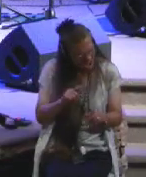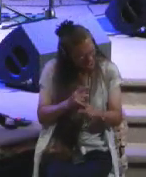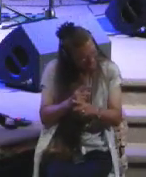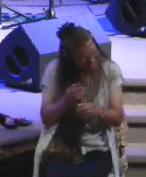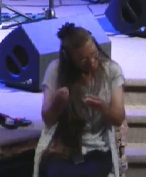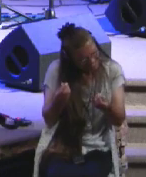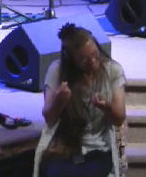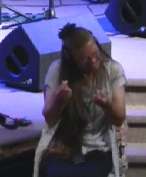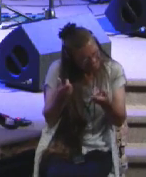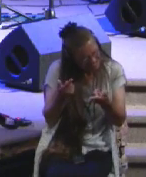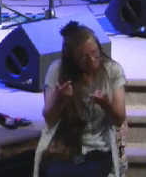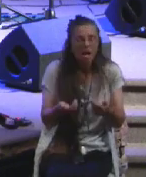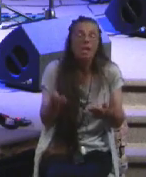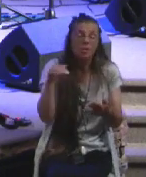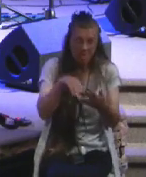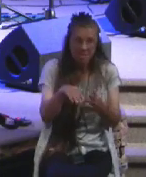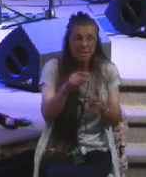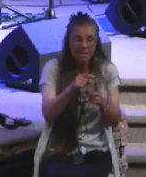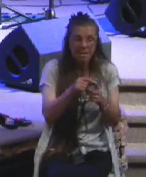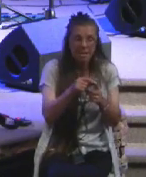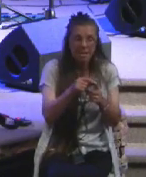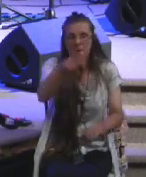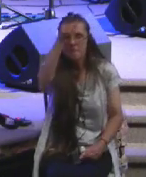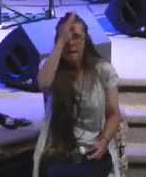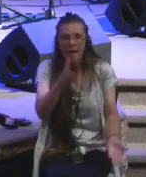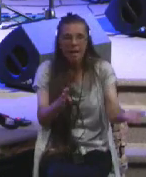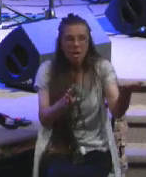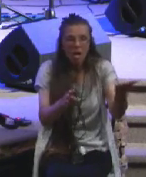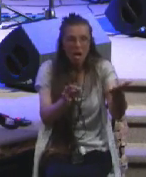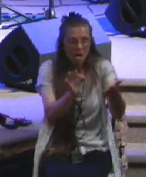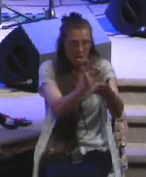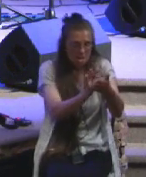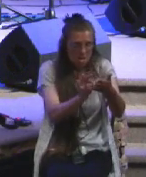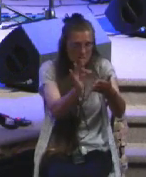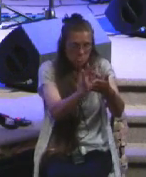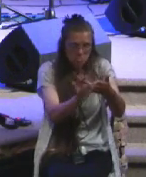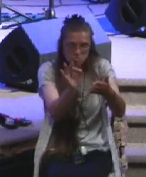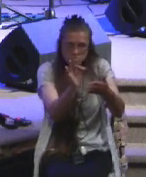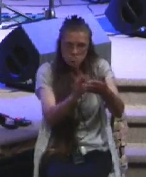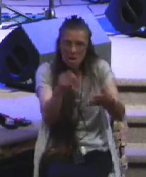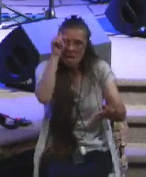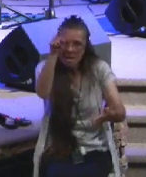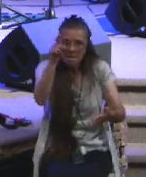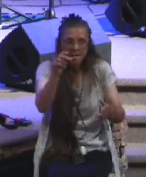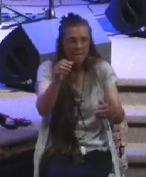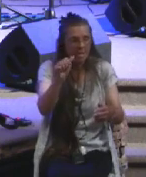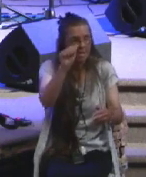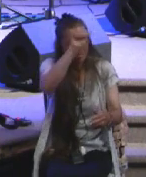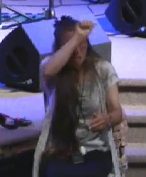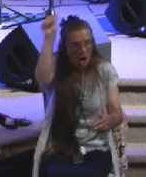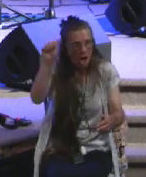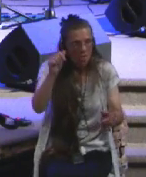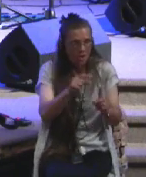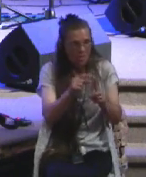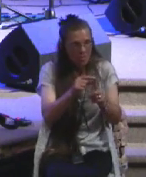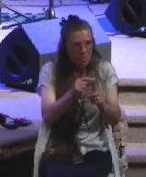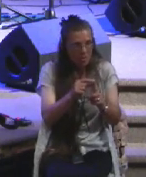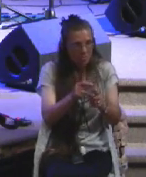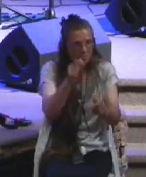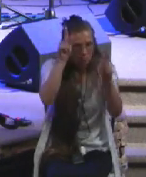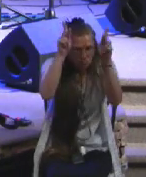the Bible that are in there by God's authenticity because He is the author of the Word. And I want to